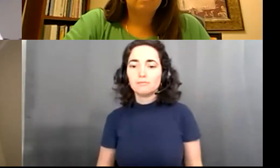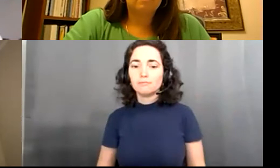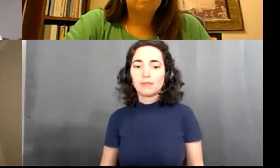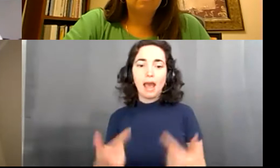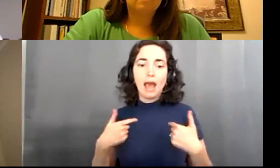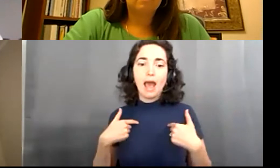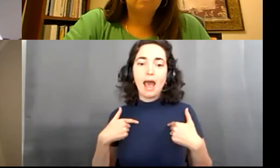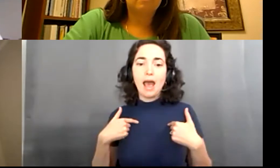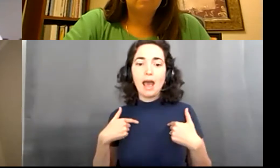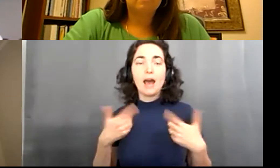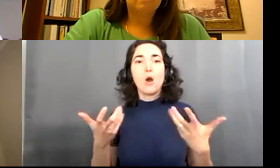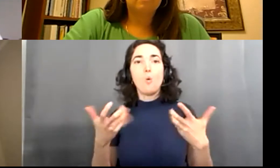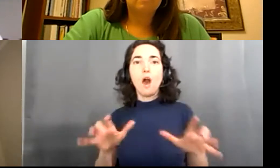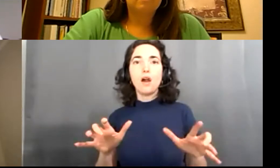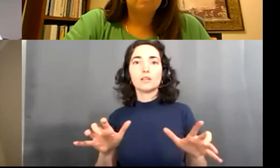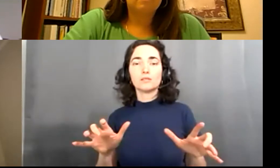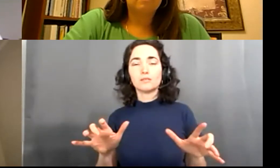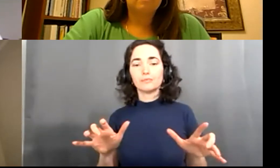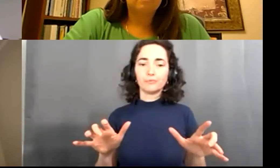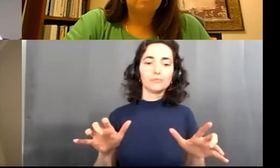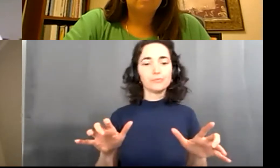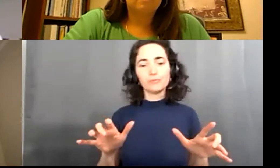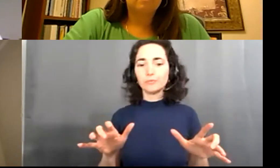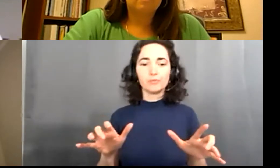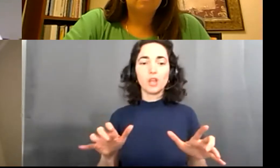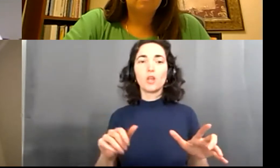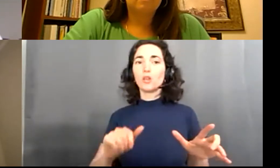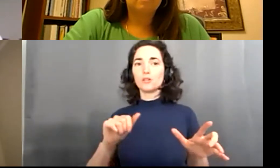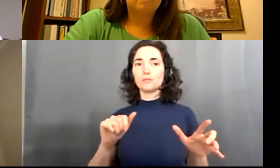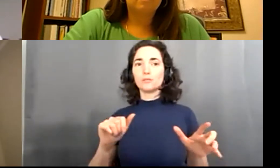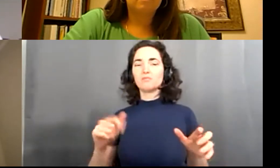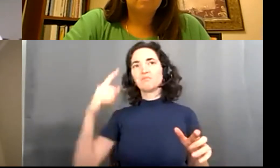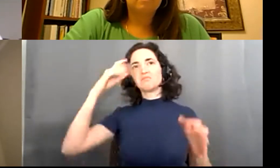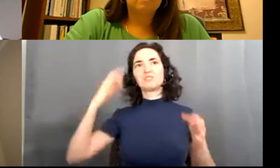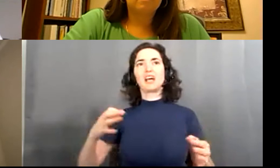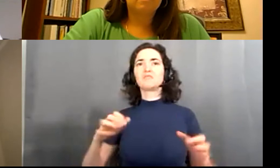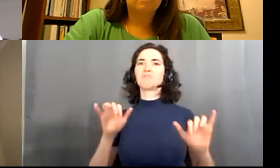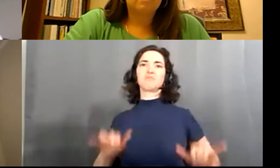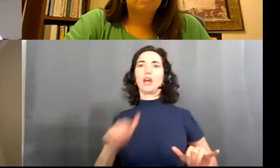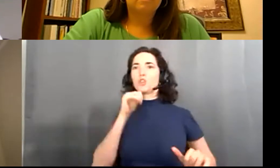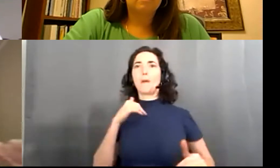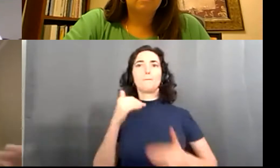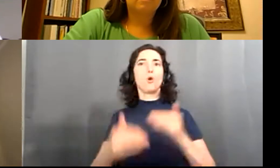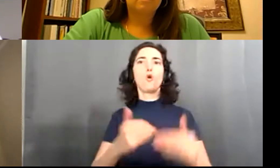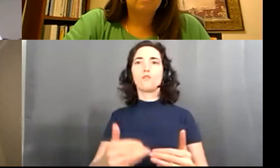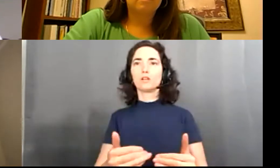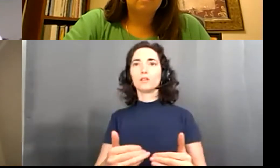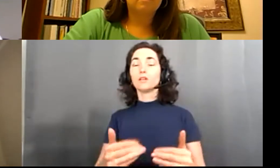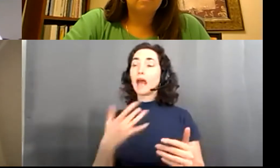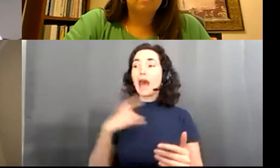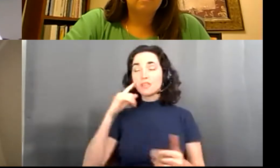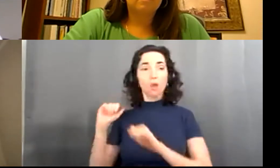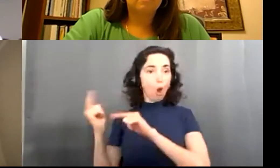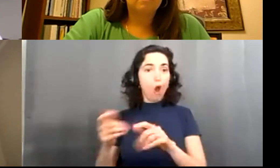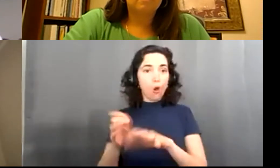wouldn't want to discourage us from not moving forward and giving somebody something, even though, from my perspective, I think they all deserve